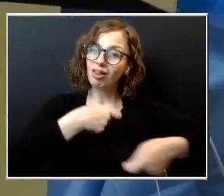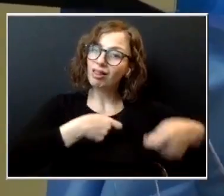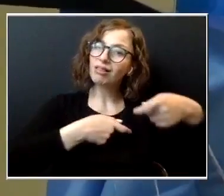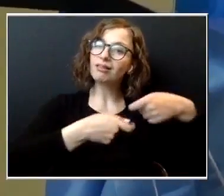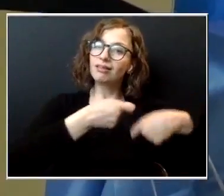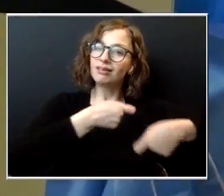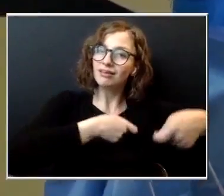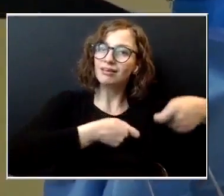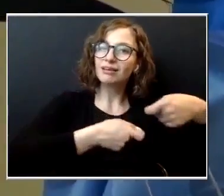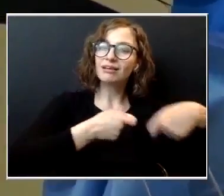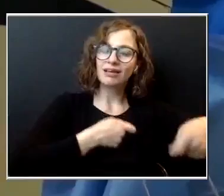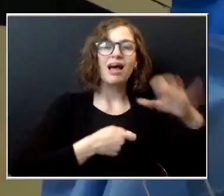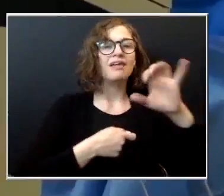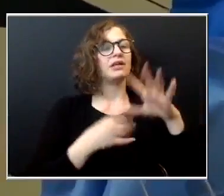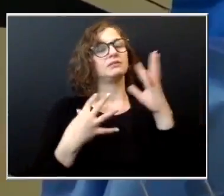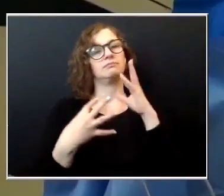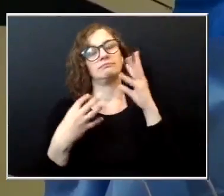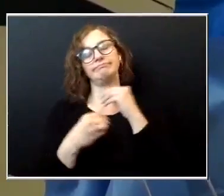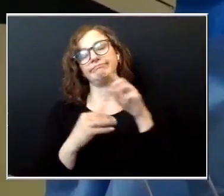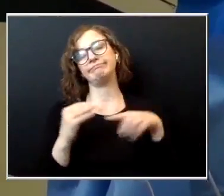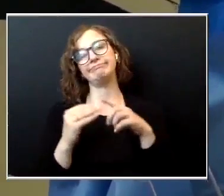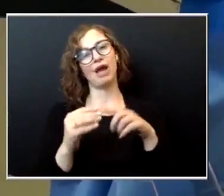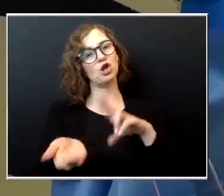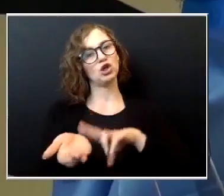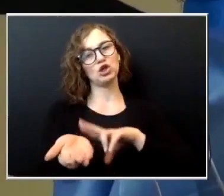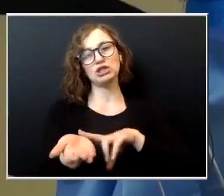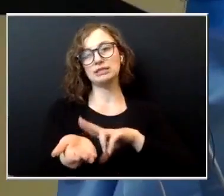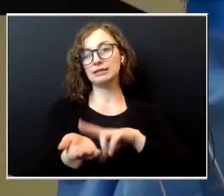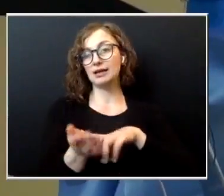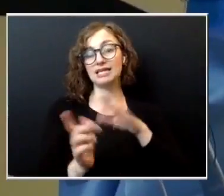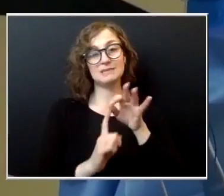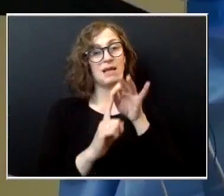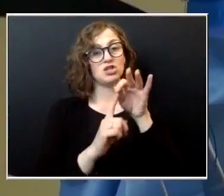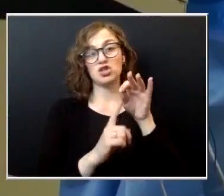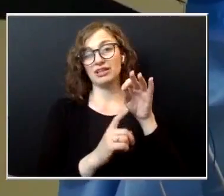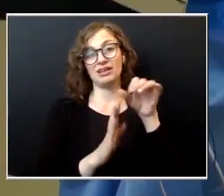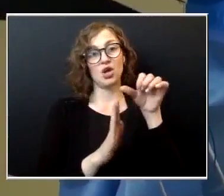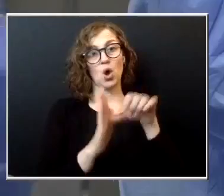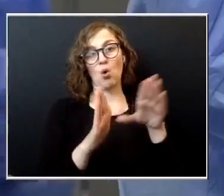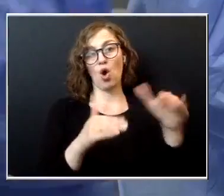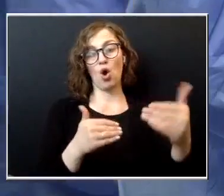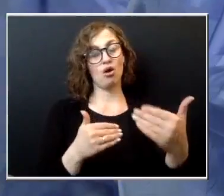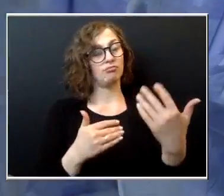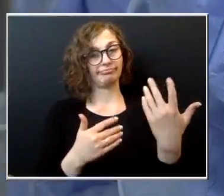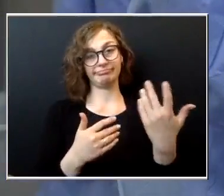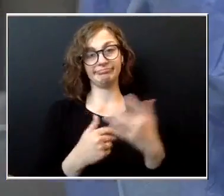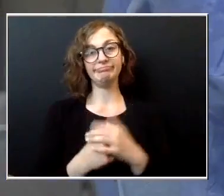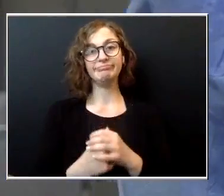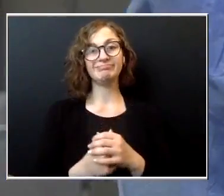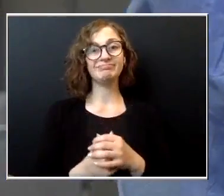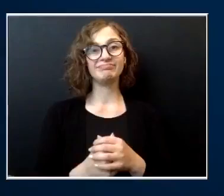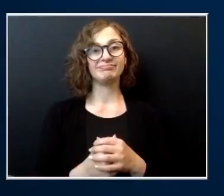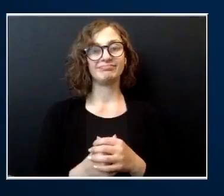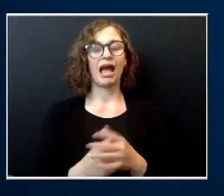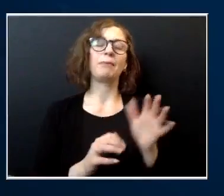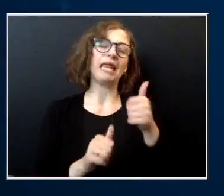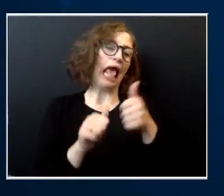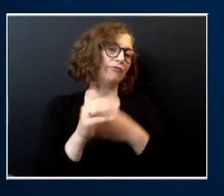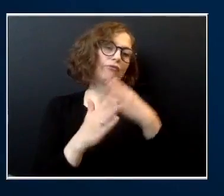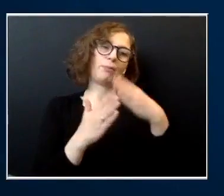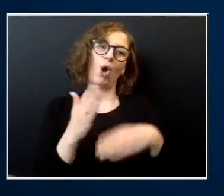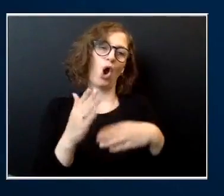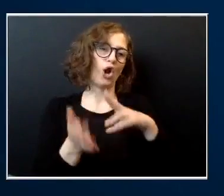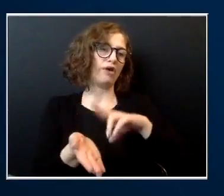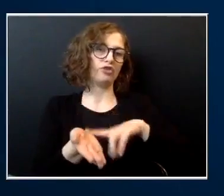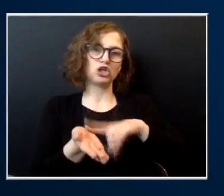of nursing, Yeah. especially in the OR. It's like that in every aspect of nursing. I think you have the